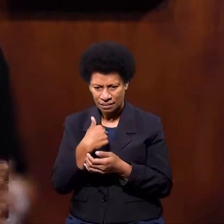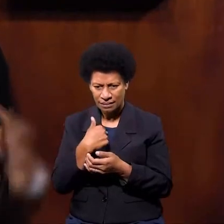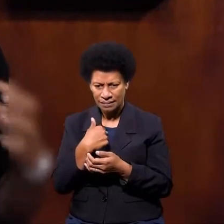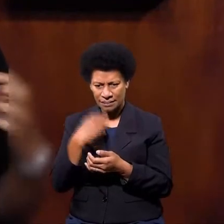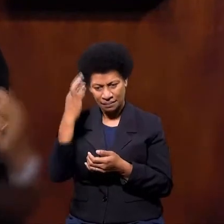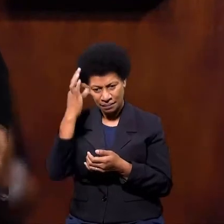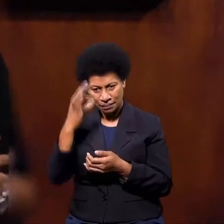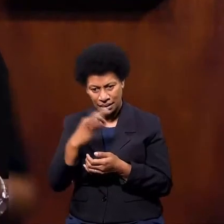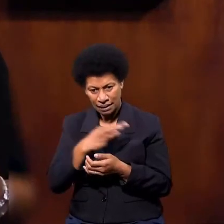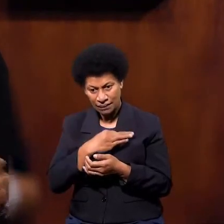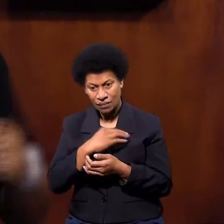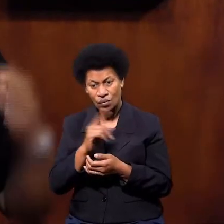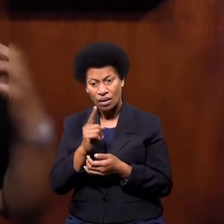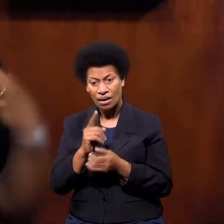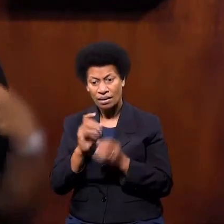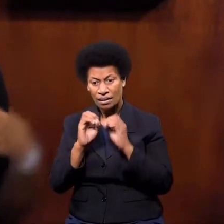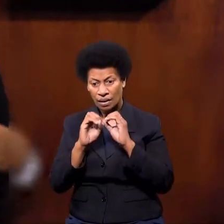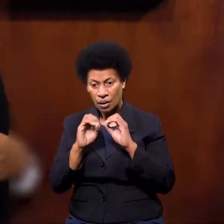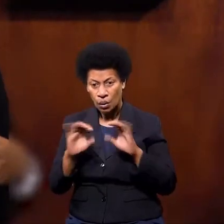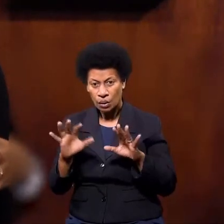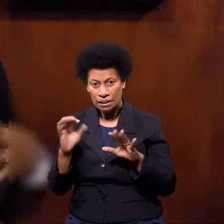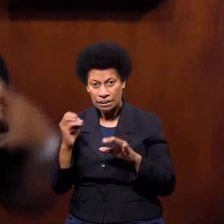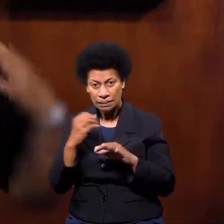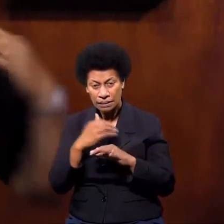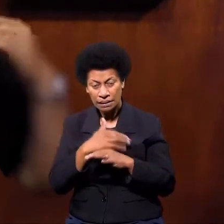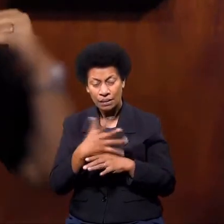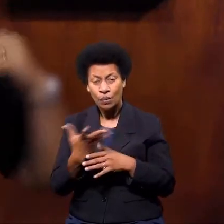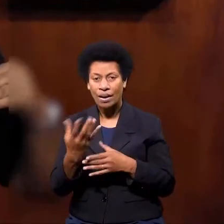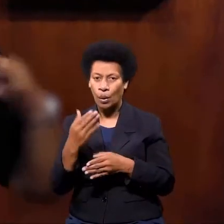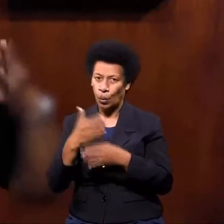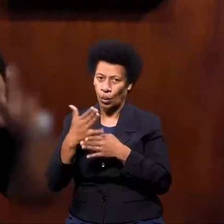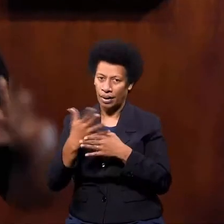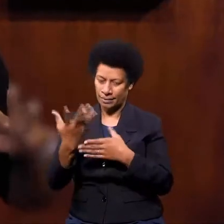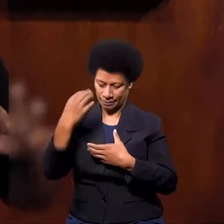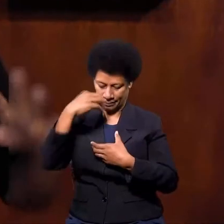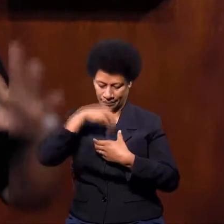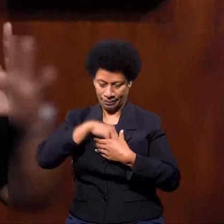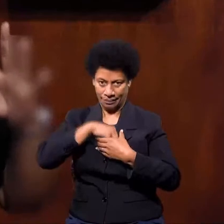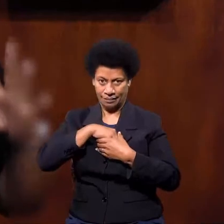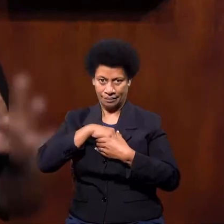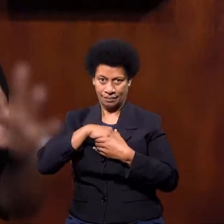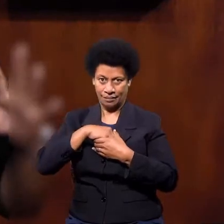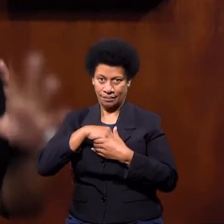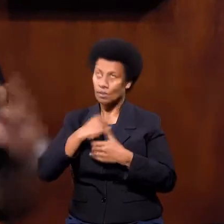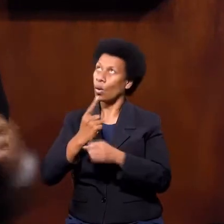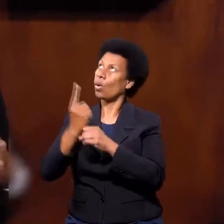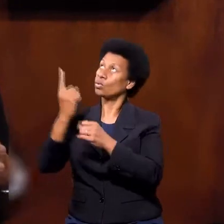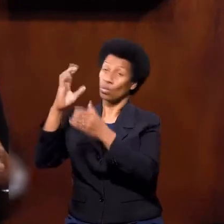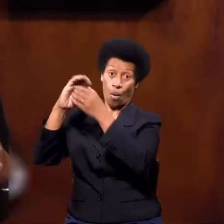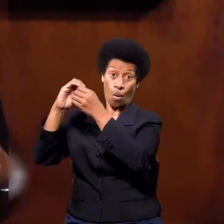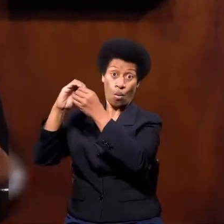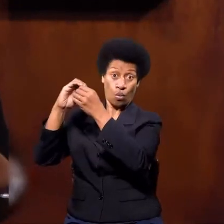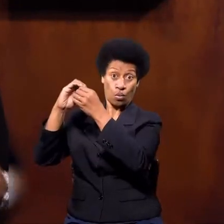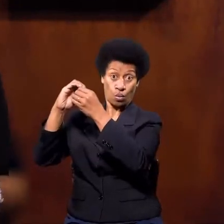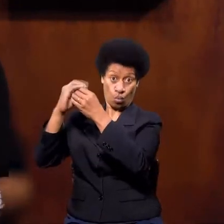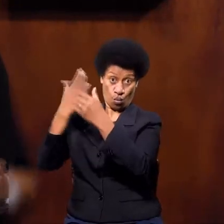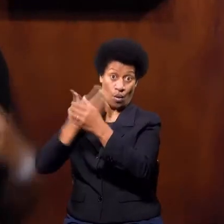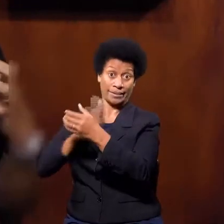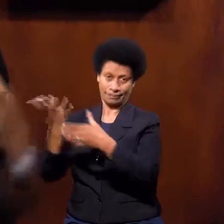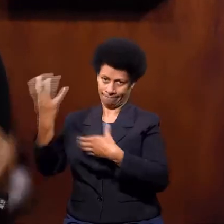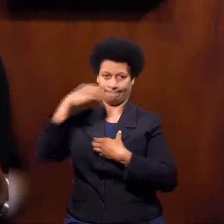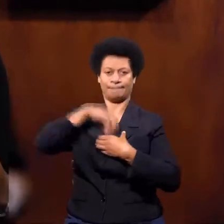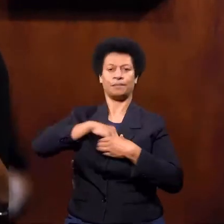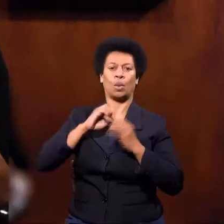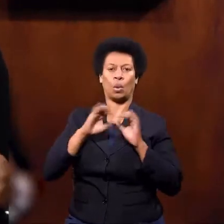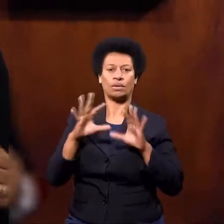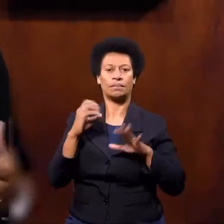actually, because we believe that it is the Holy Spirit that works in and through us the perfect will of God in our lives. Amen. Okay? So